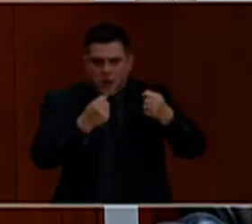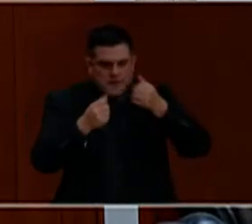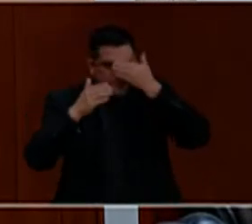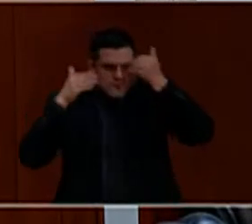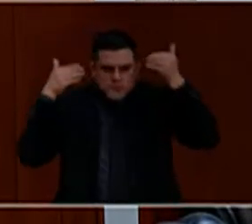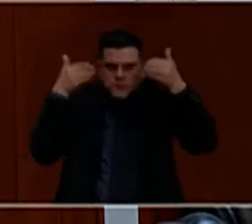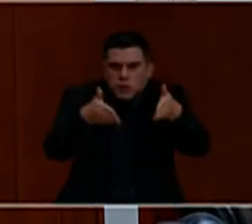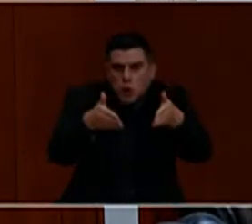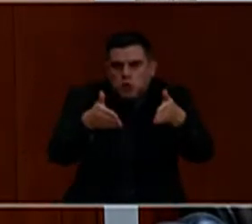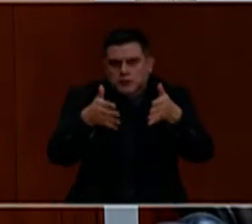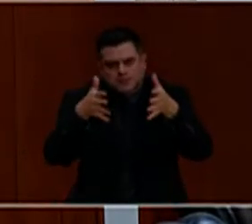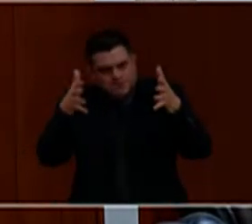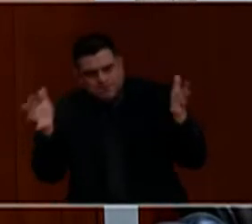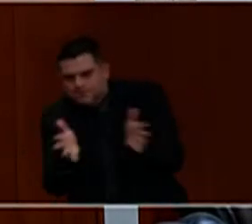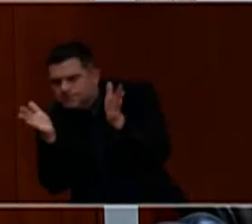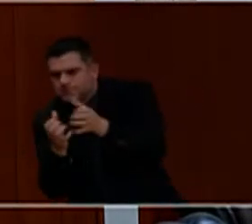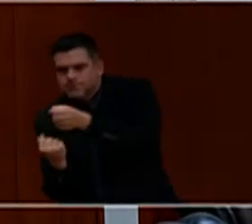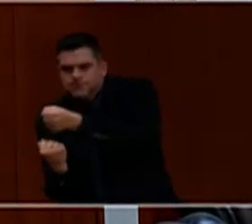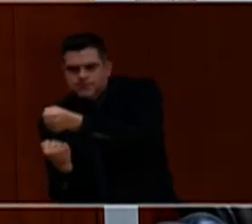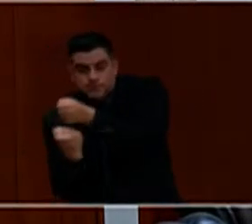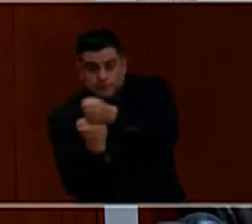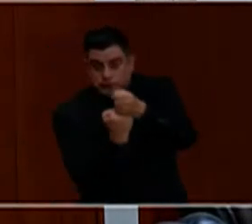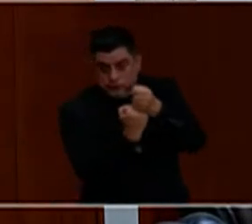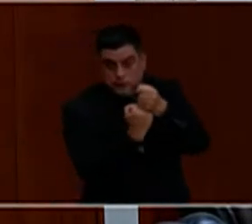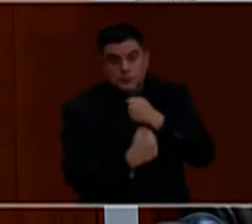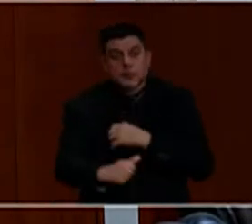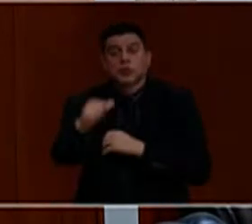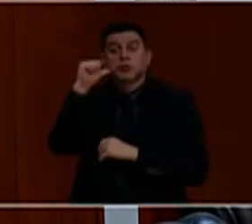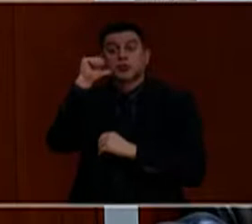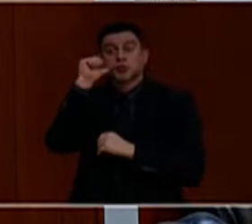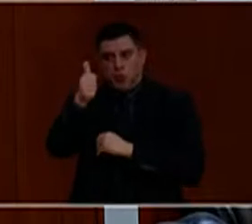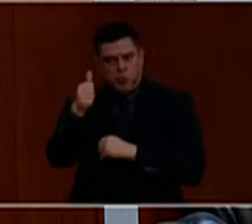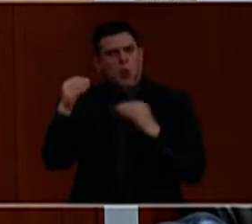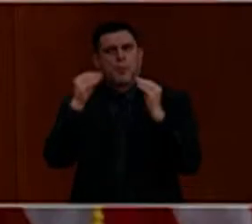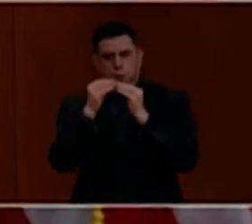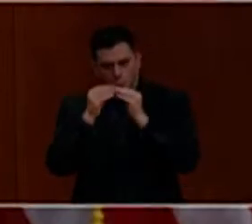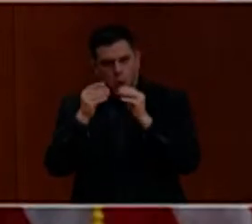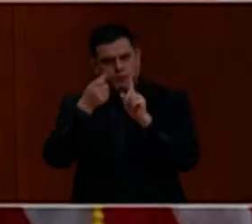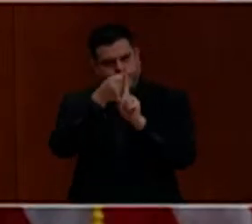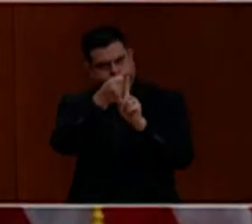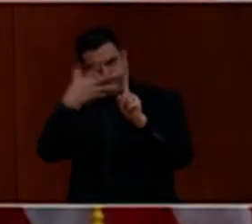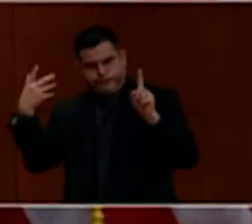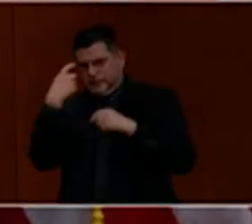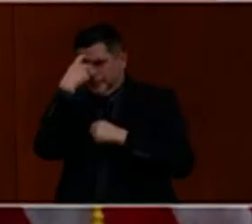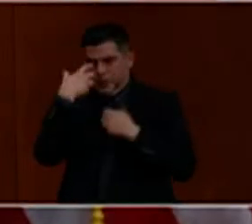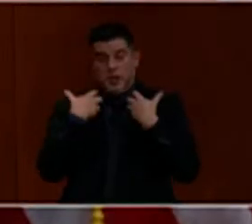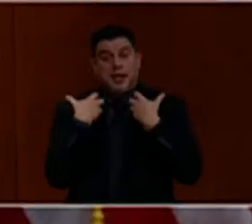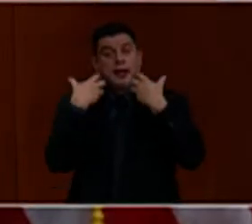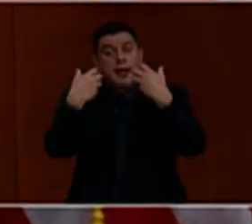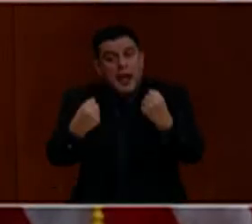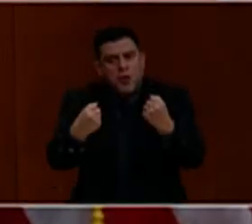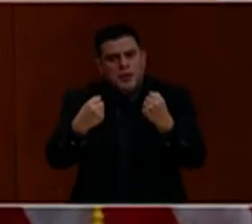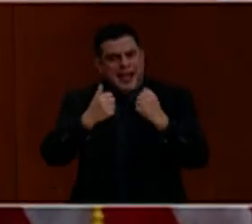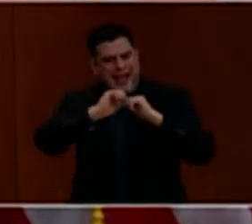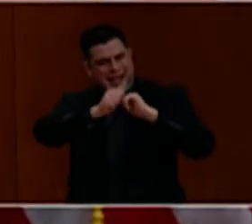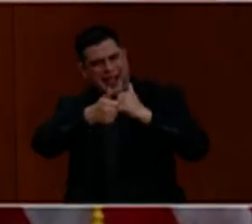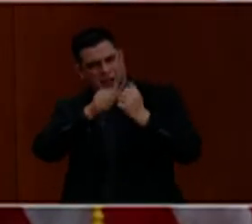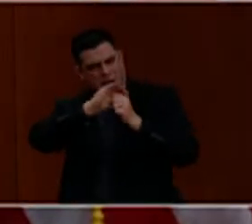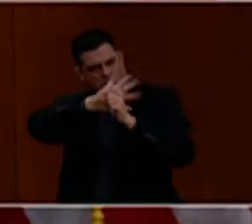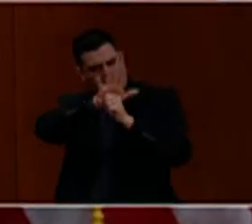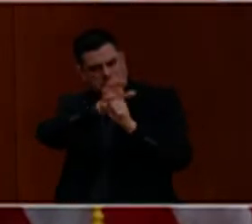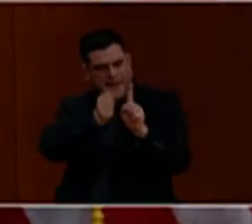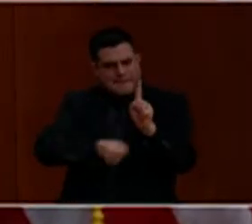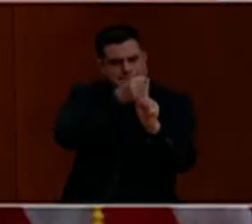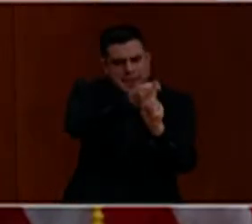We're going to be talking more about that tomorrow. I will say that I appreciate the efforts of Floridians over these last many